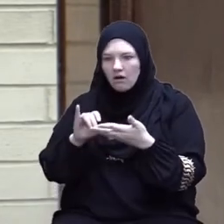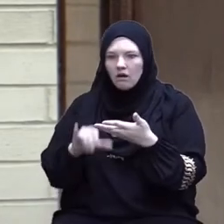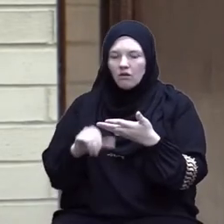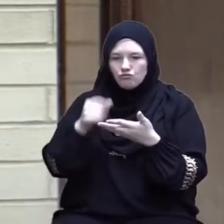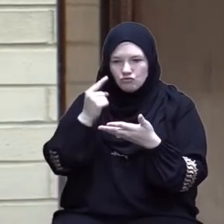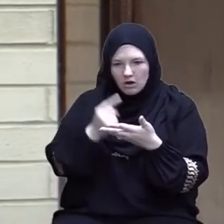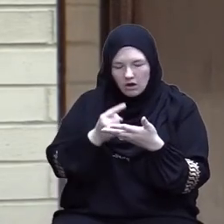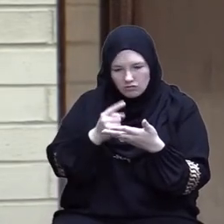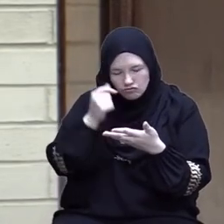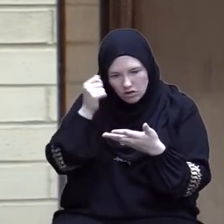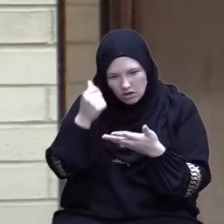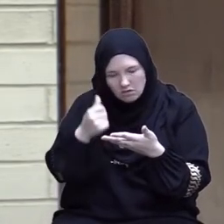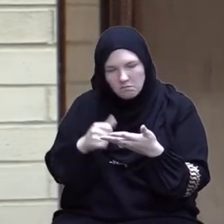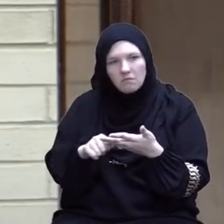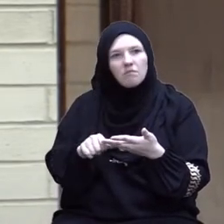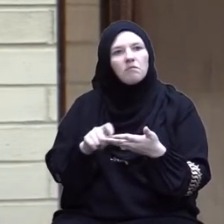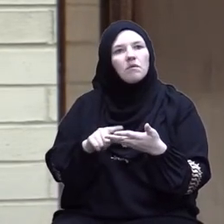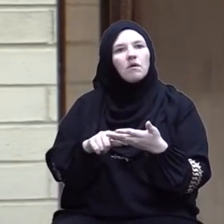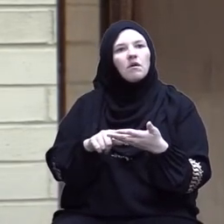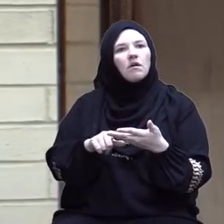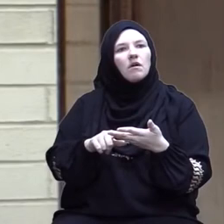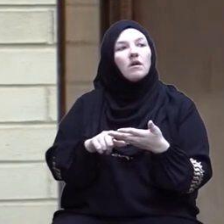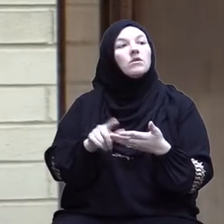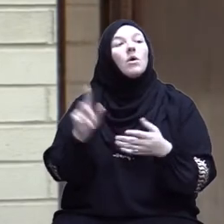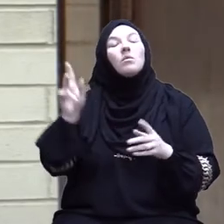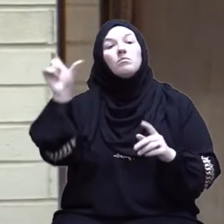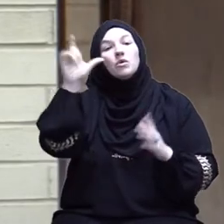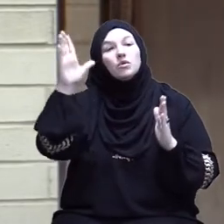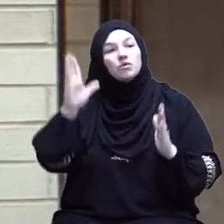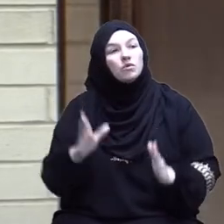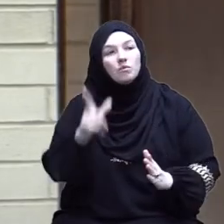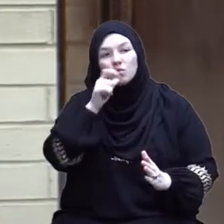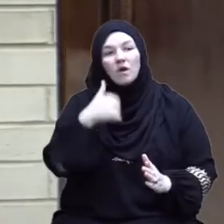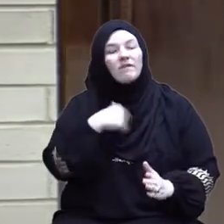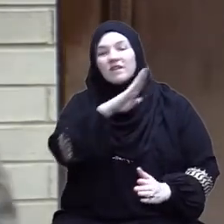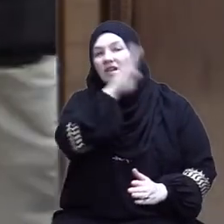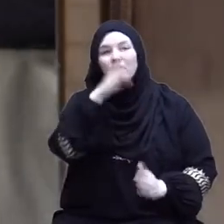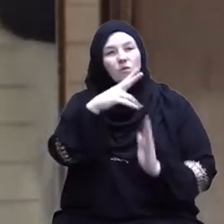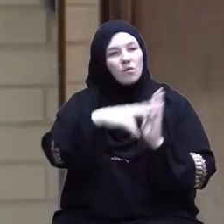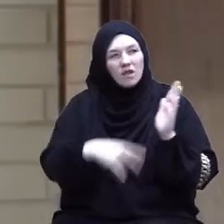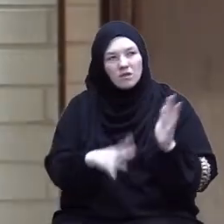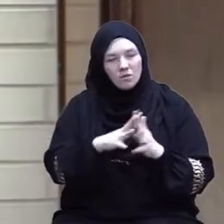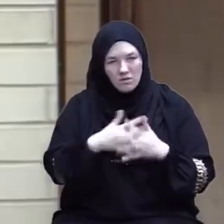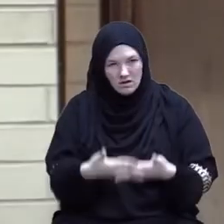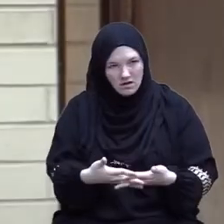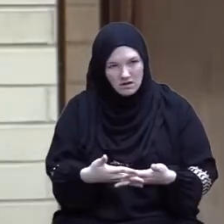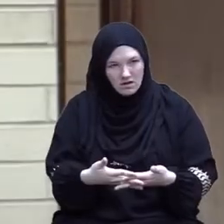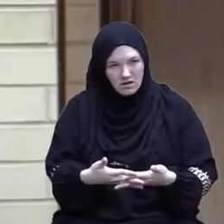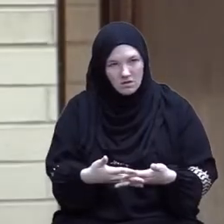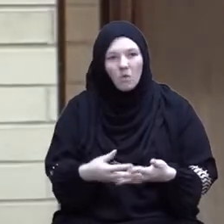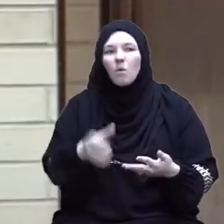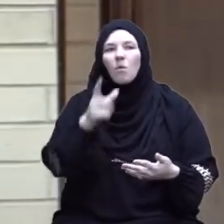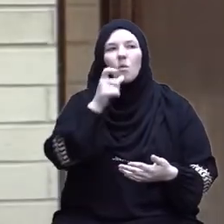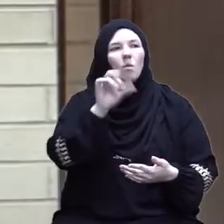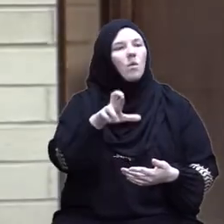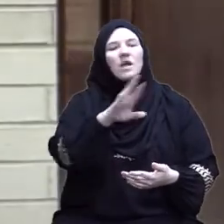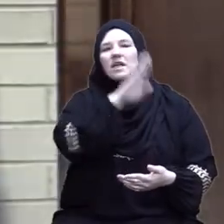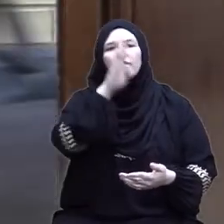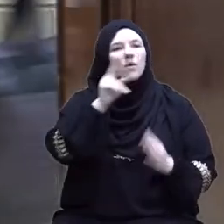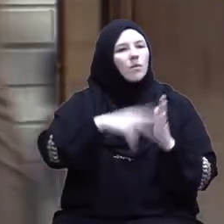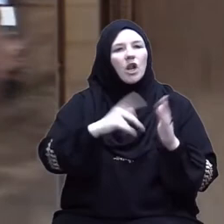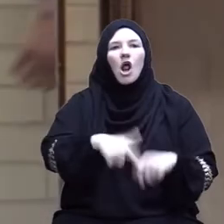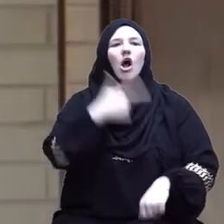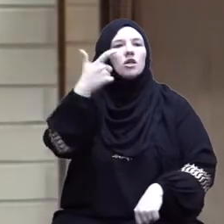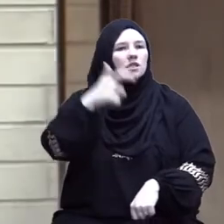Allah subhanahu wa ta'ala. So those Muslims who have never read the Quran, or did not read it for a